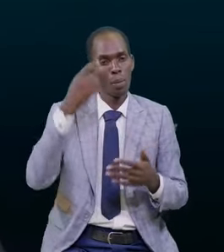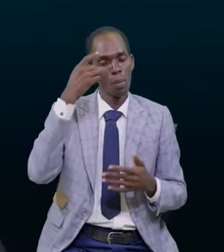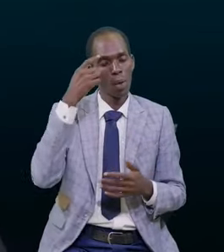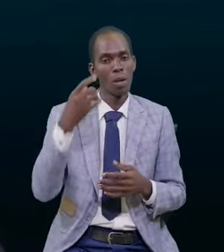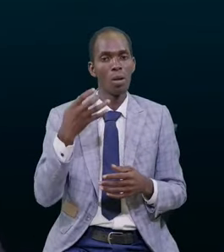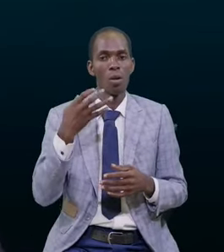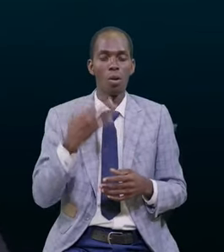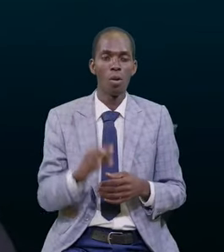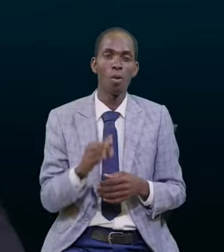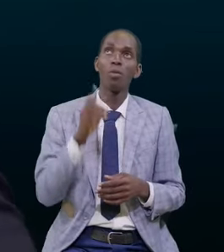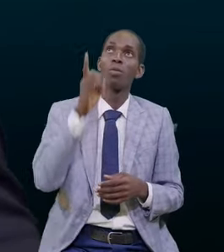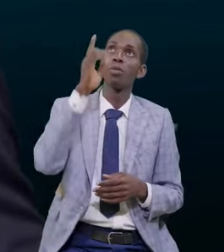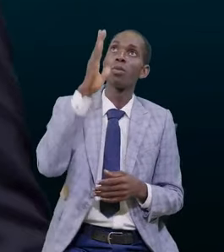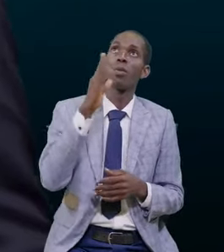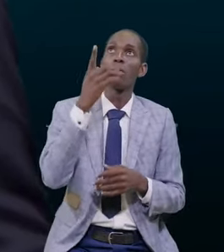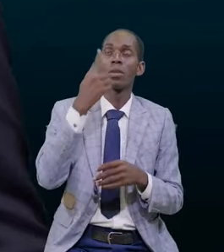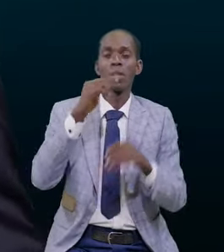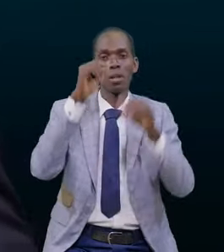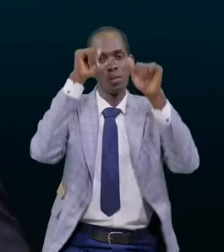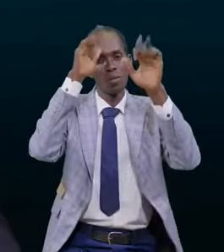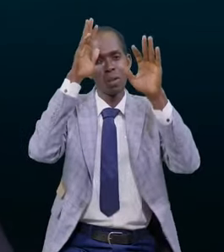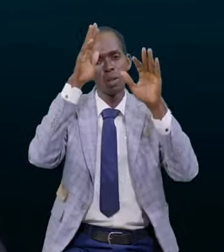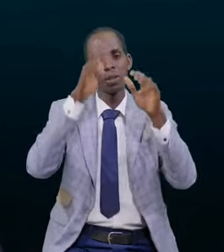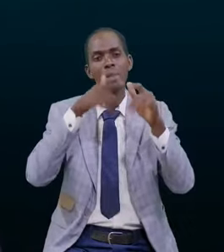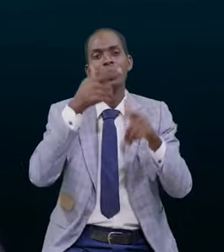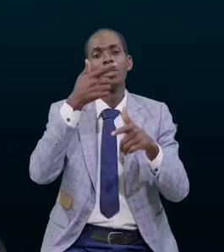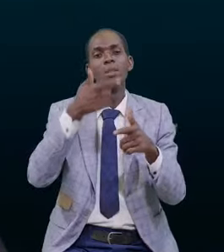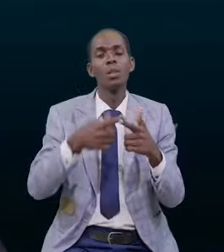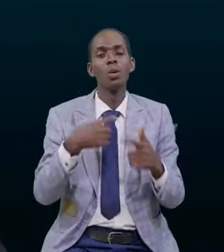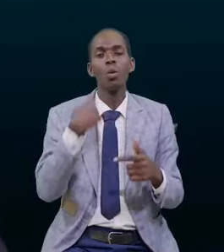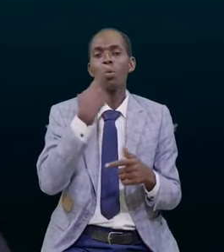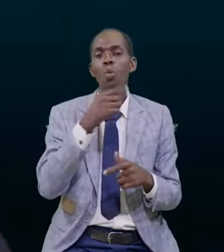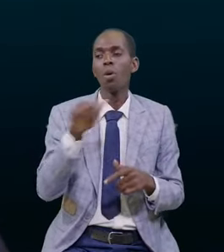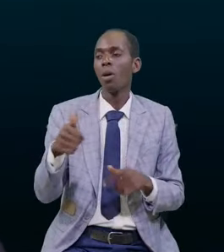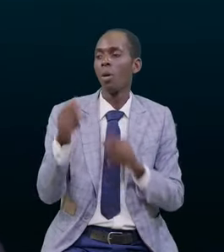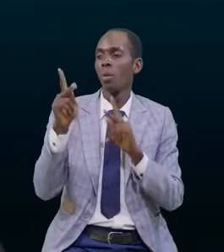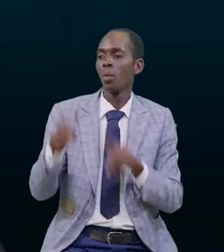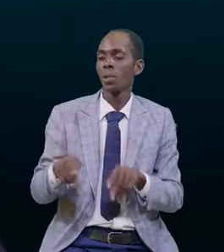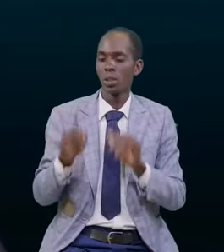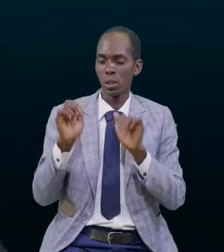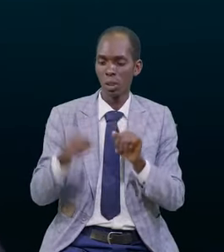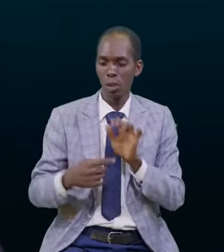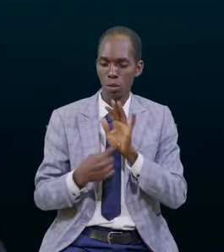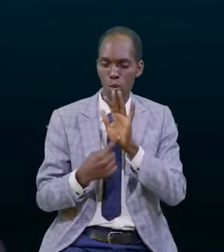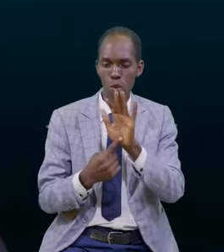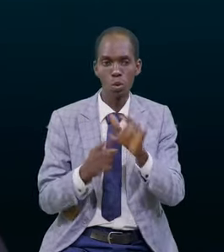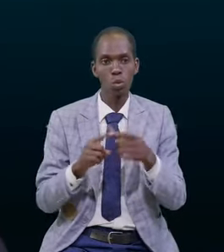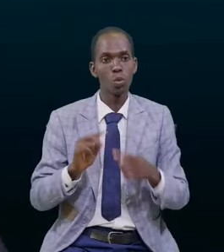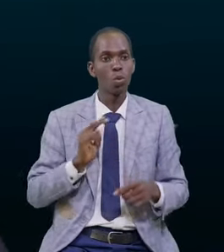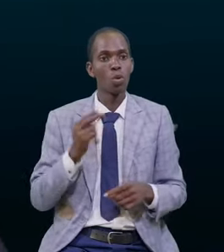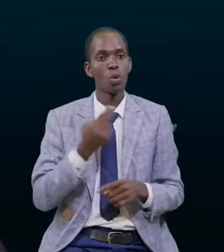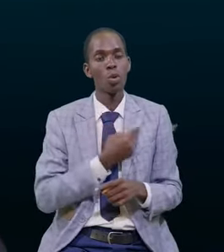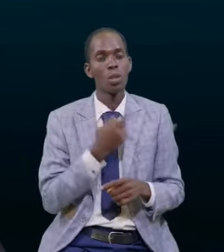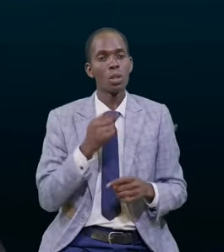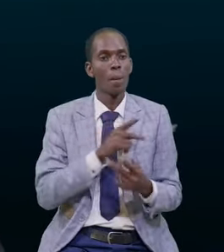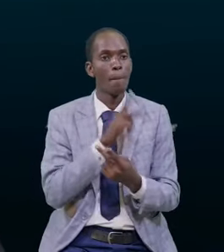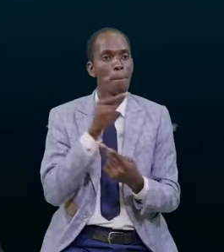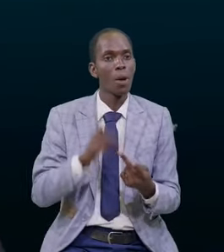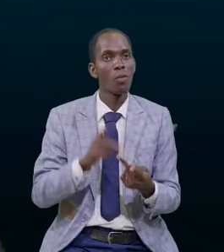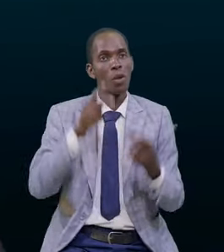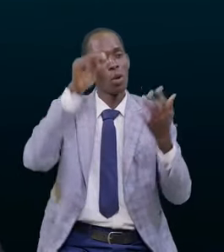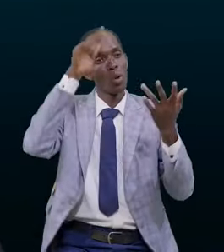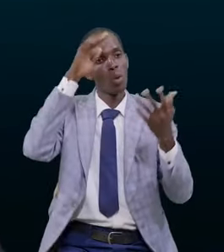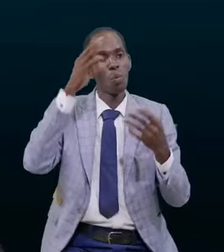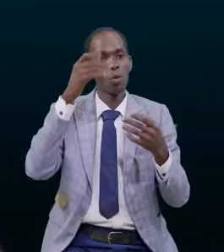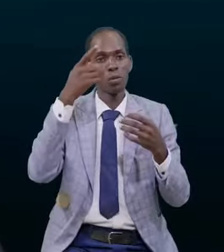Father who else can show us who else can reveal to us the perfect will of the father than him who has been in